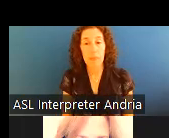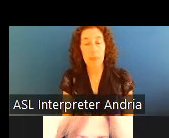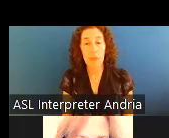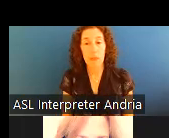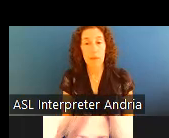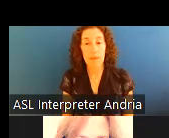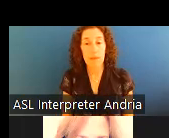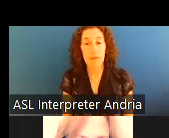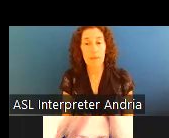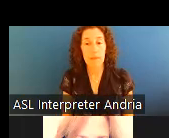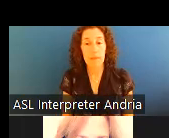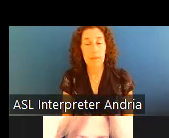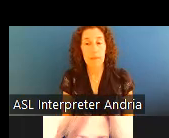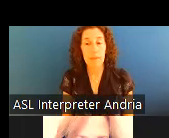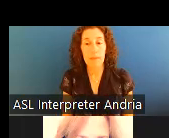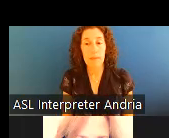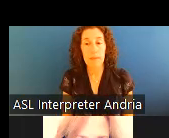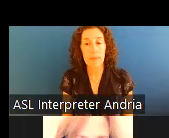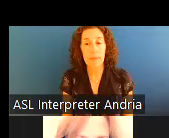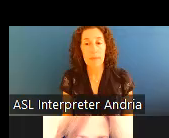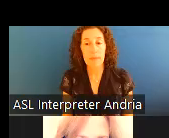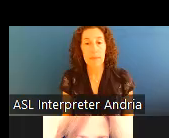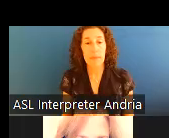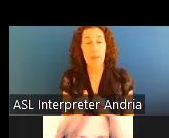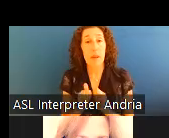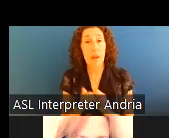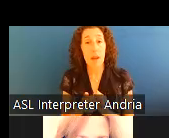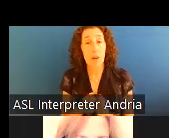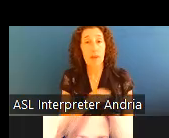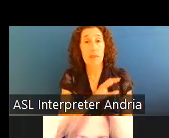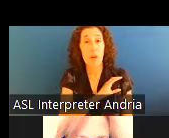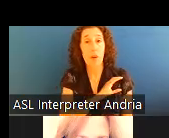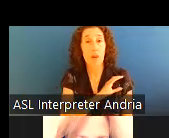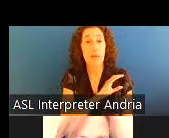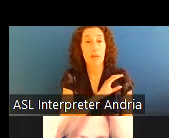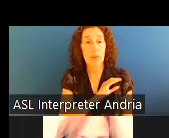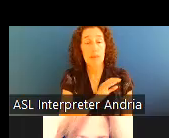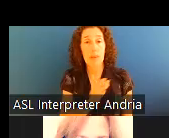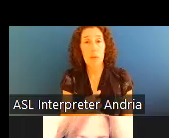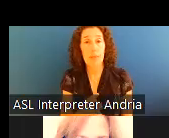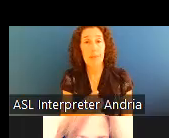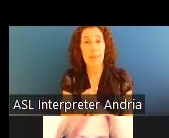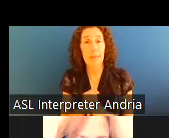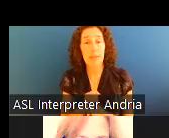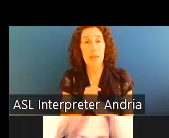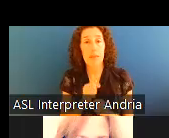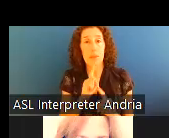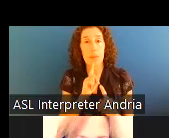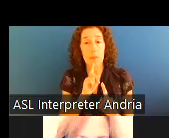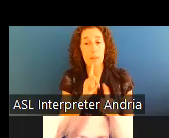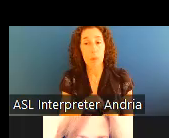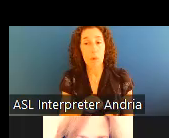So how does law enforcement receive a report of sexual assault? There are three